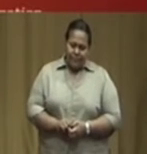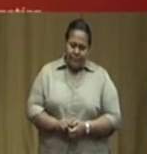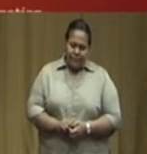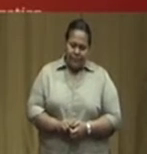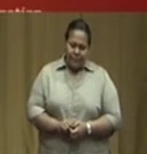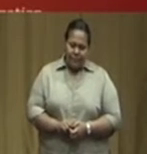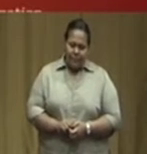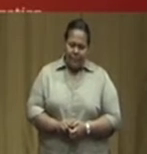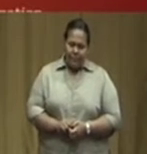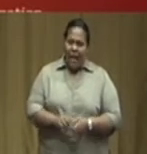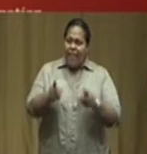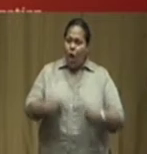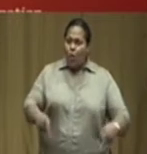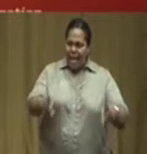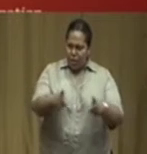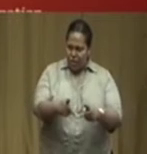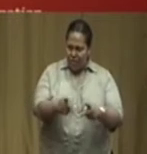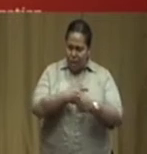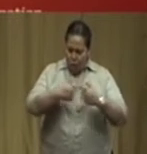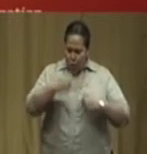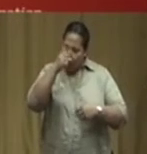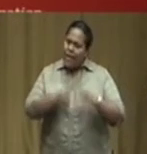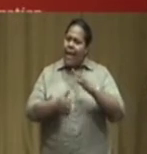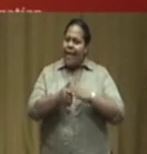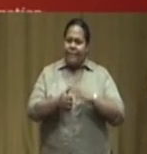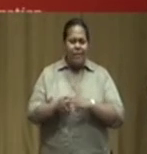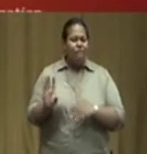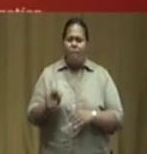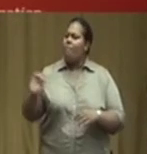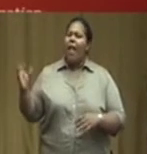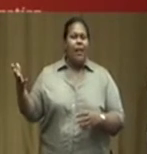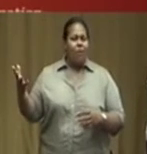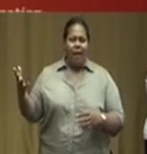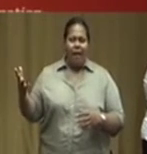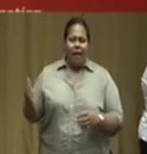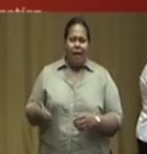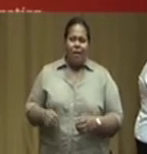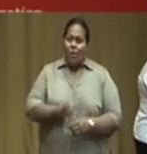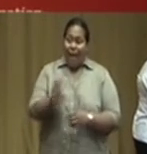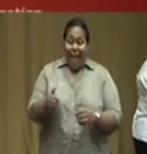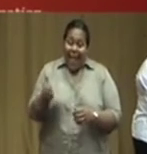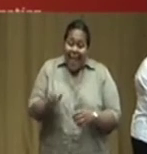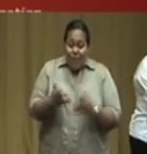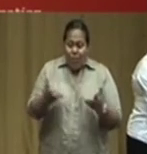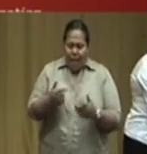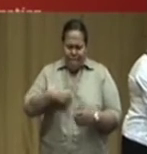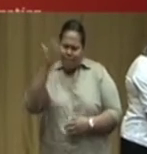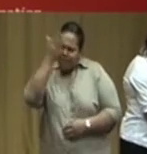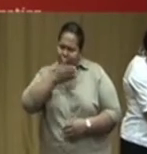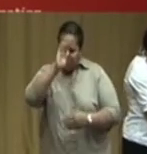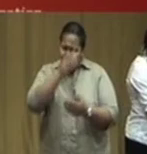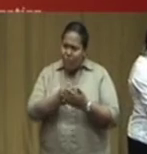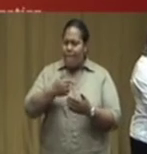the location. We can access these resources from anywhere. As a visual impaired student, we have